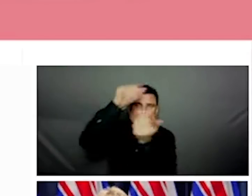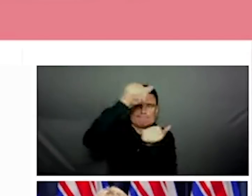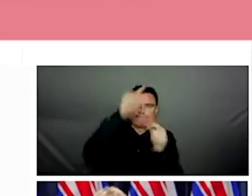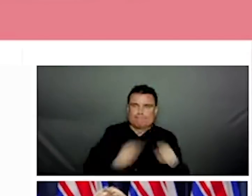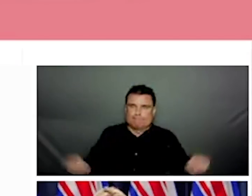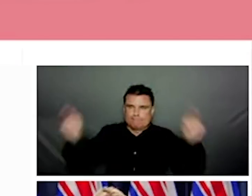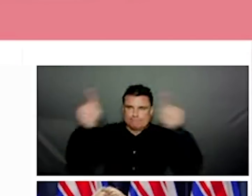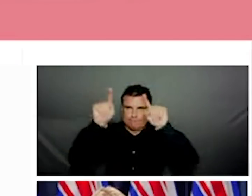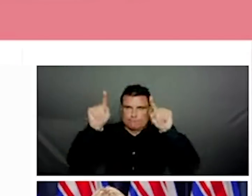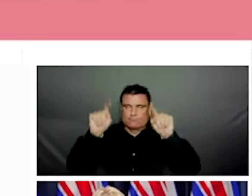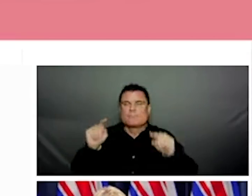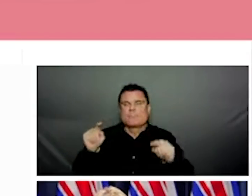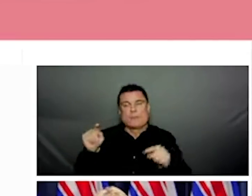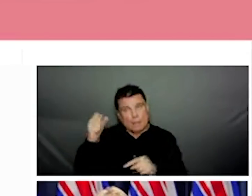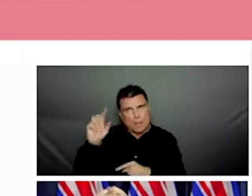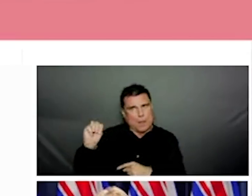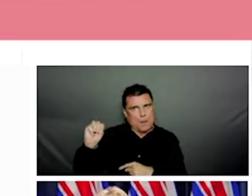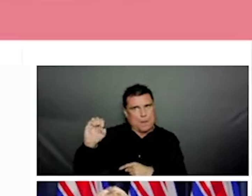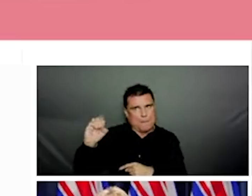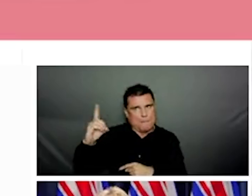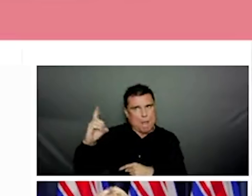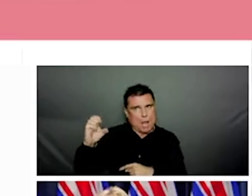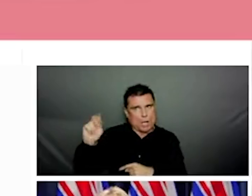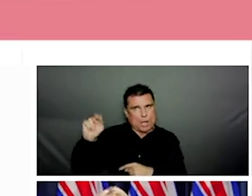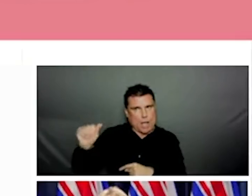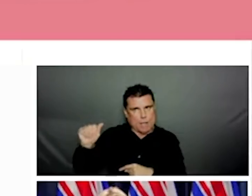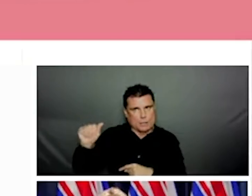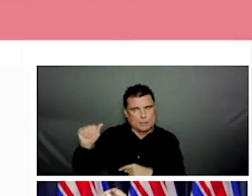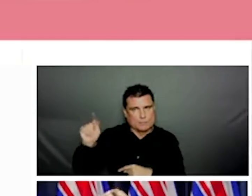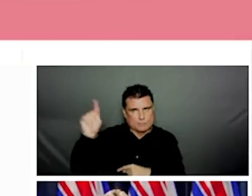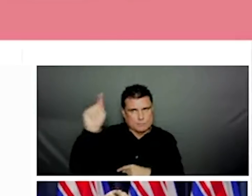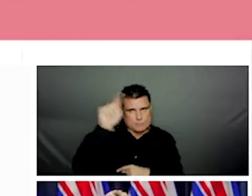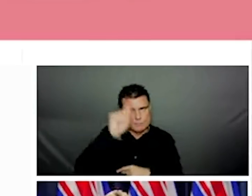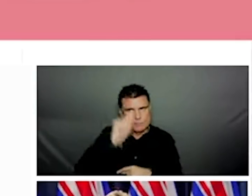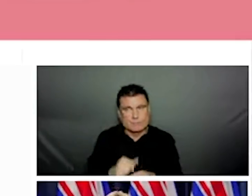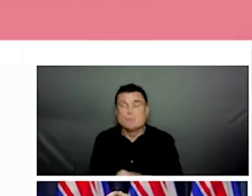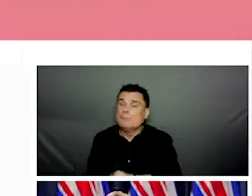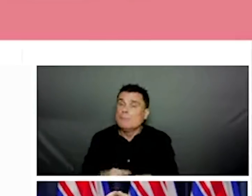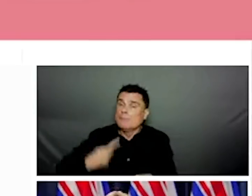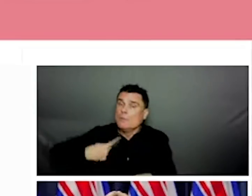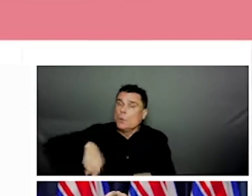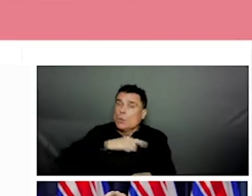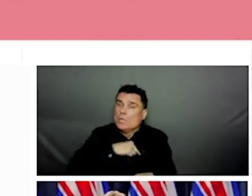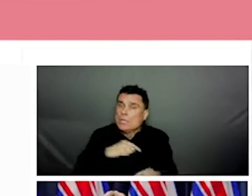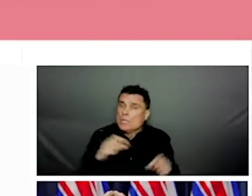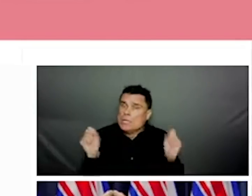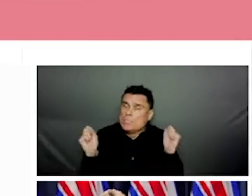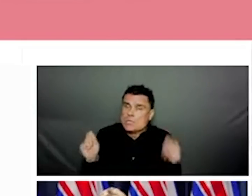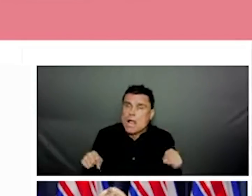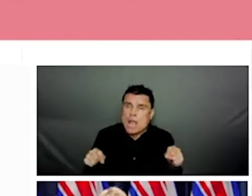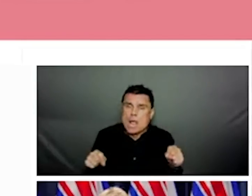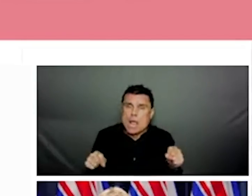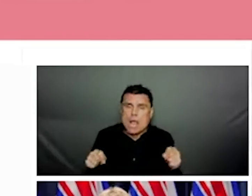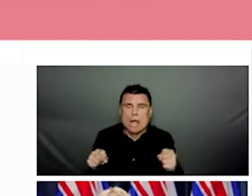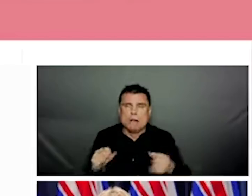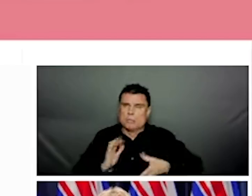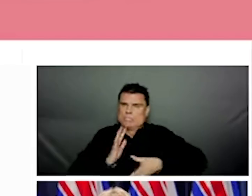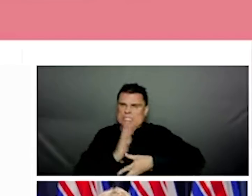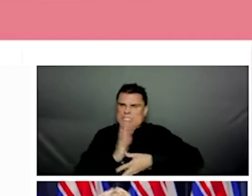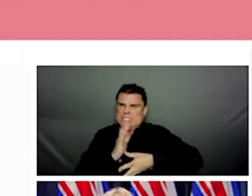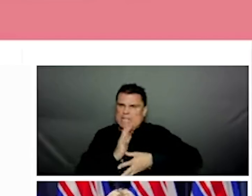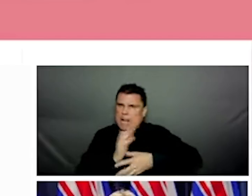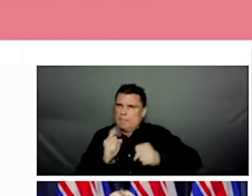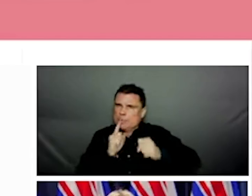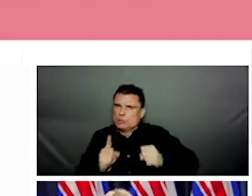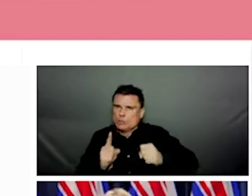this vaccine not only to those remote communities where the need is great, but also to long-term care and assisted living